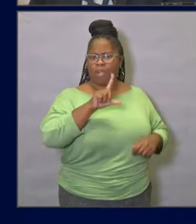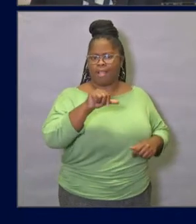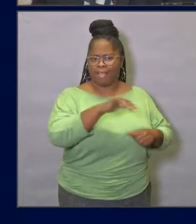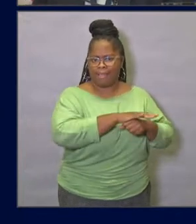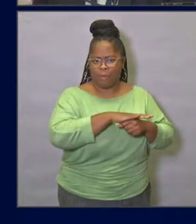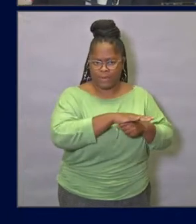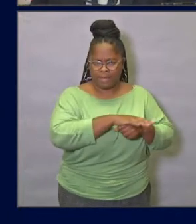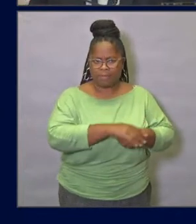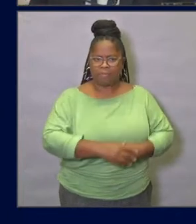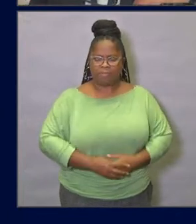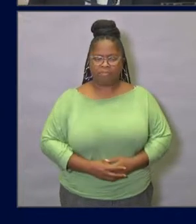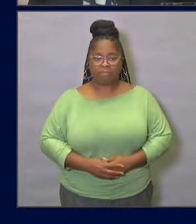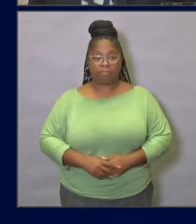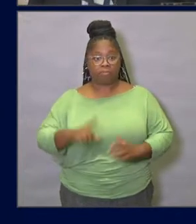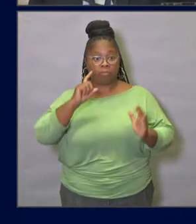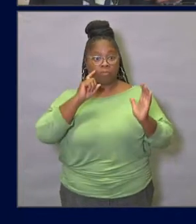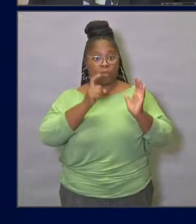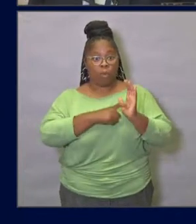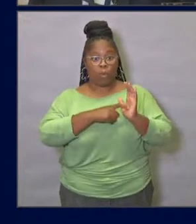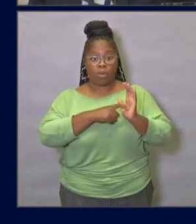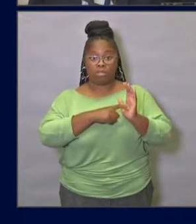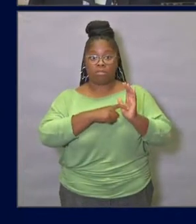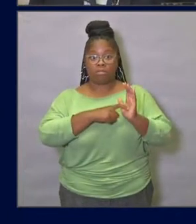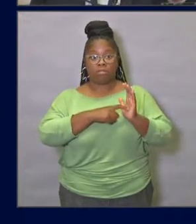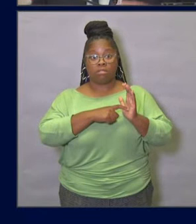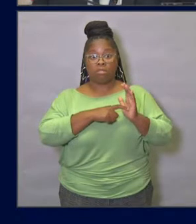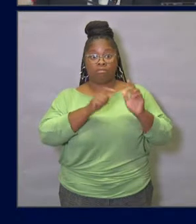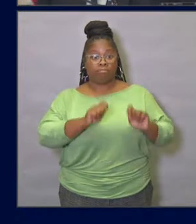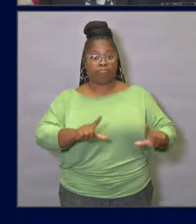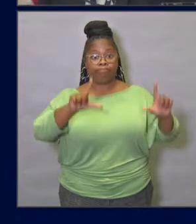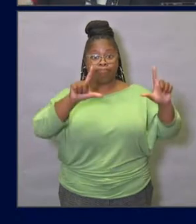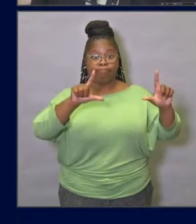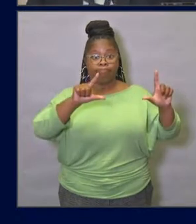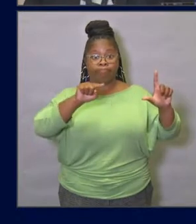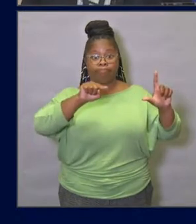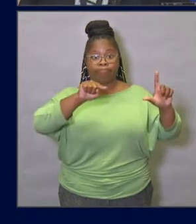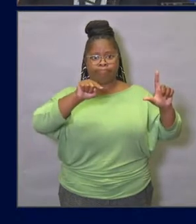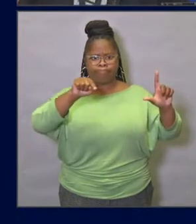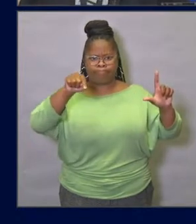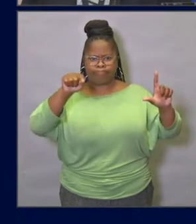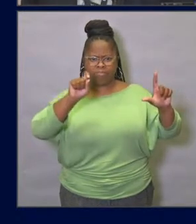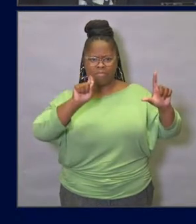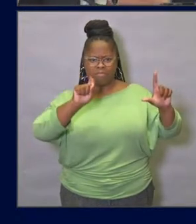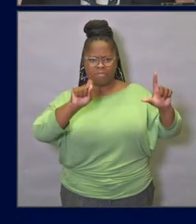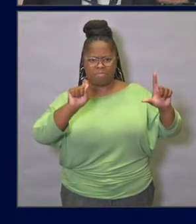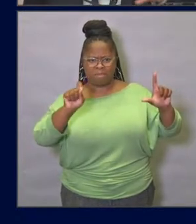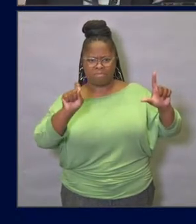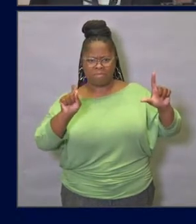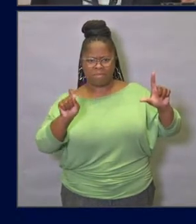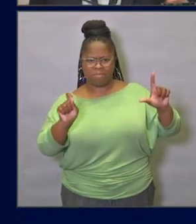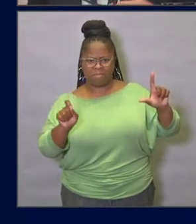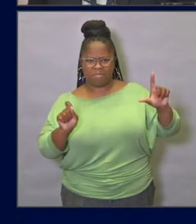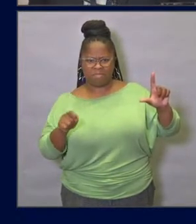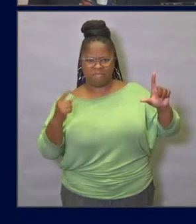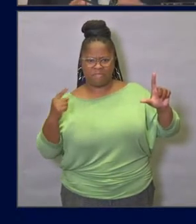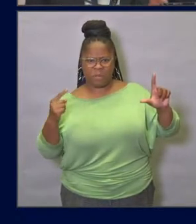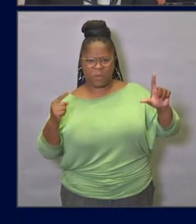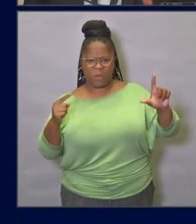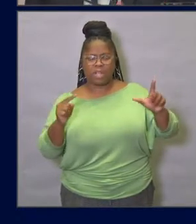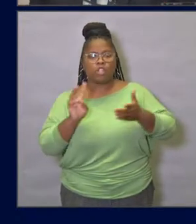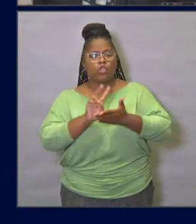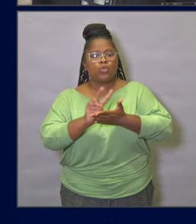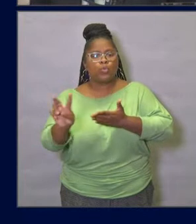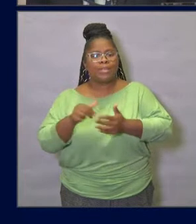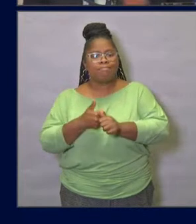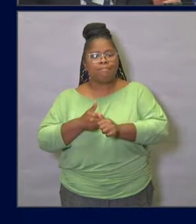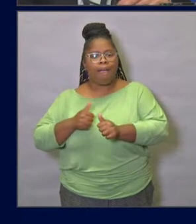county. Note that at the end of this graph, we have a 2-week reporting lag here, and so we'll have to continue to see and